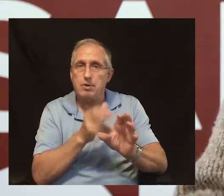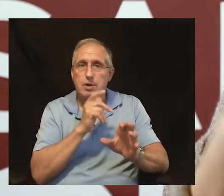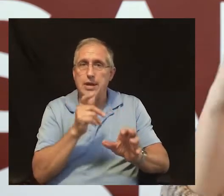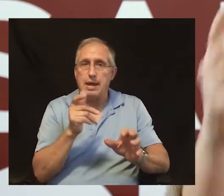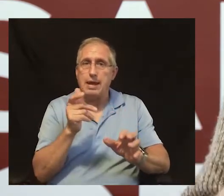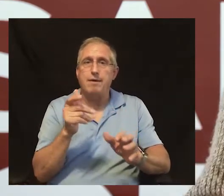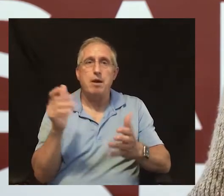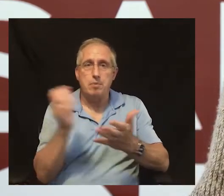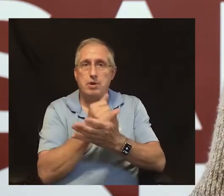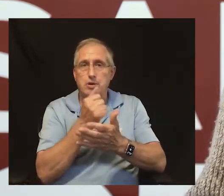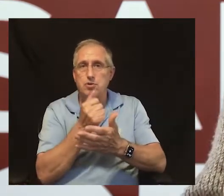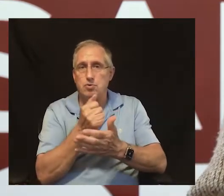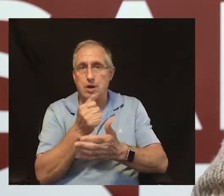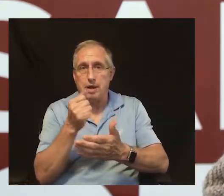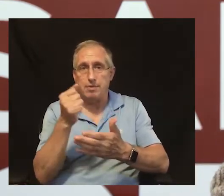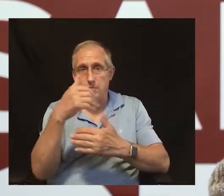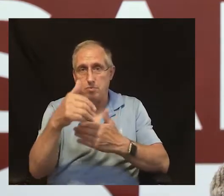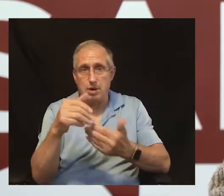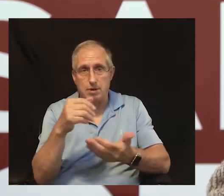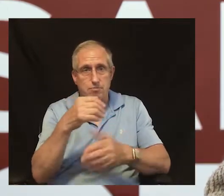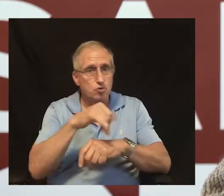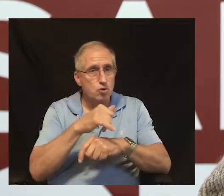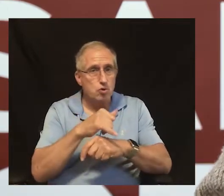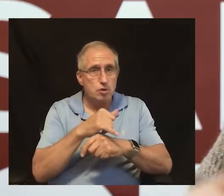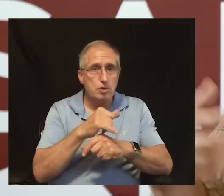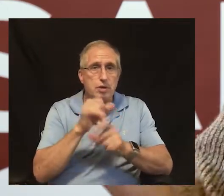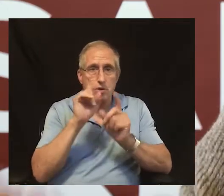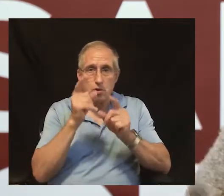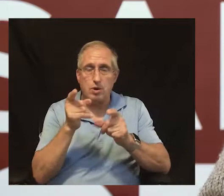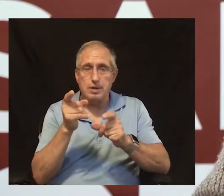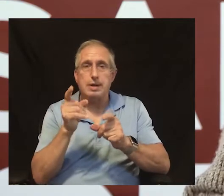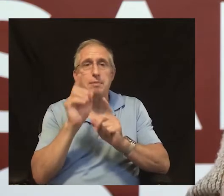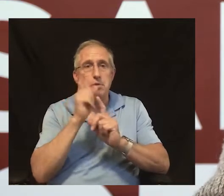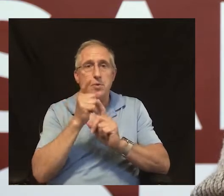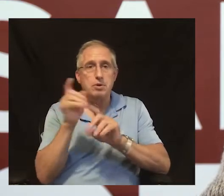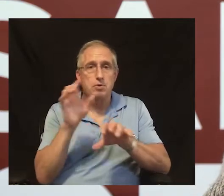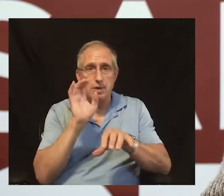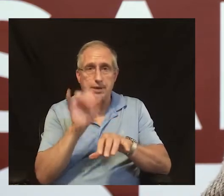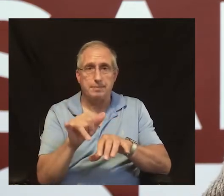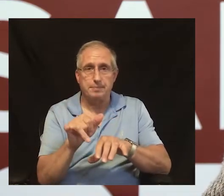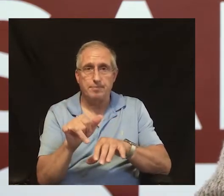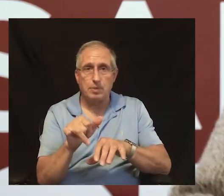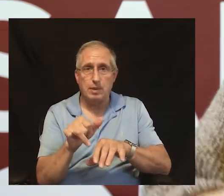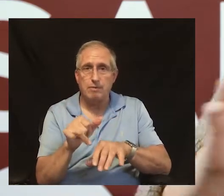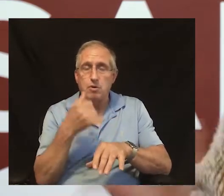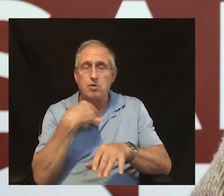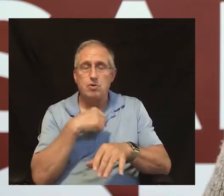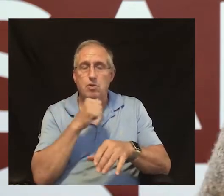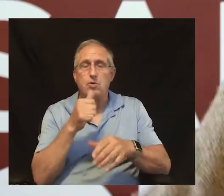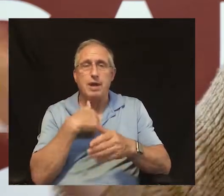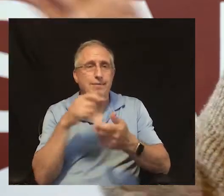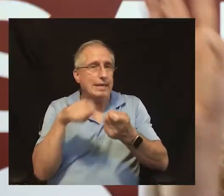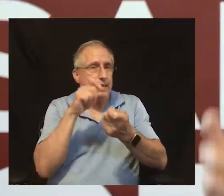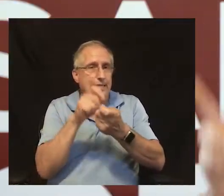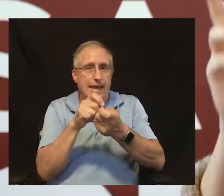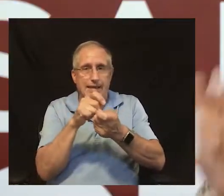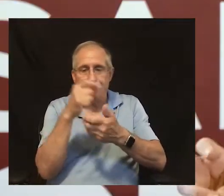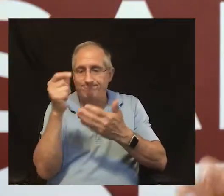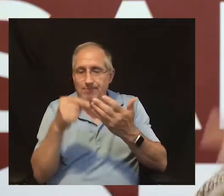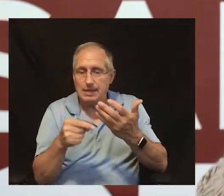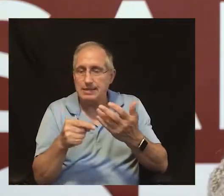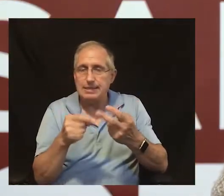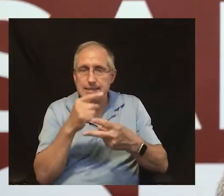in. If you have not had the chance to grab those communion elements, then go ahead and take a second to do so. And if you don't have the